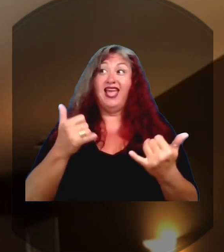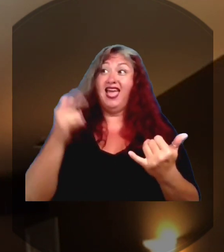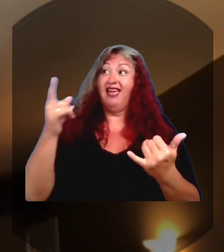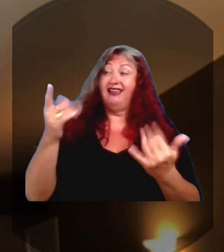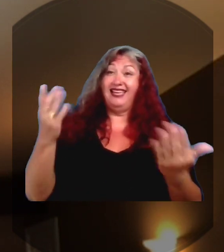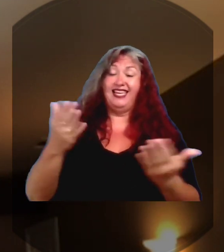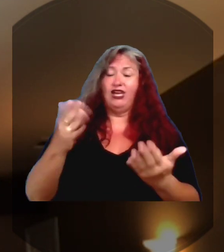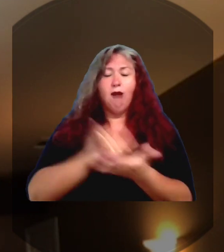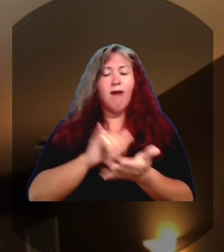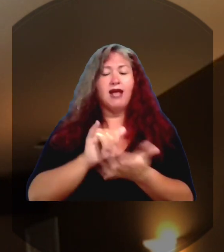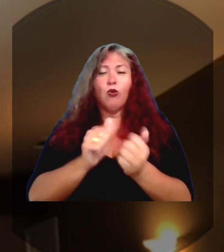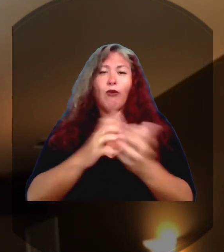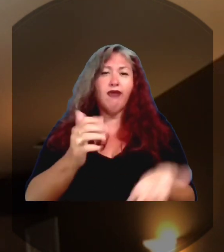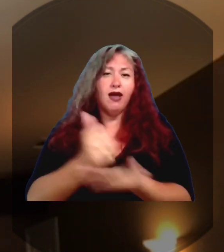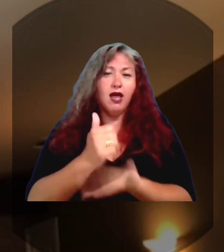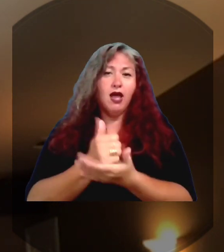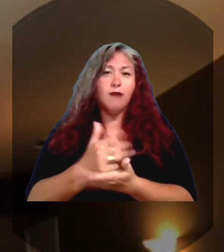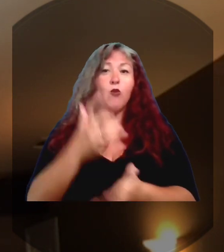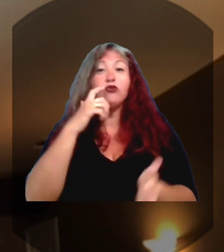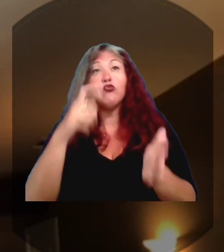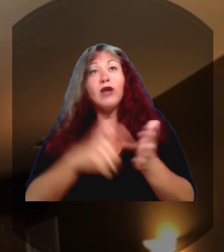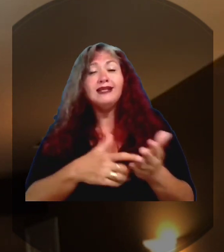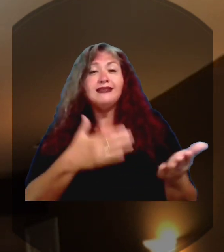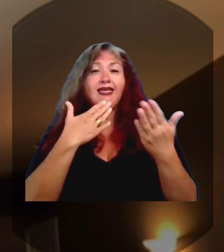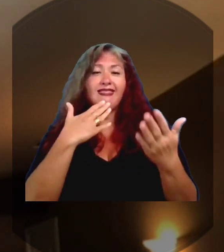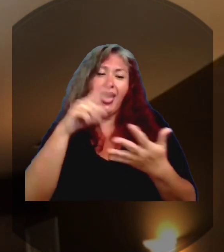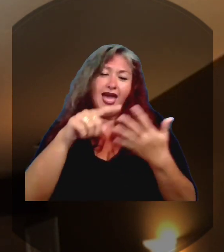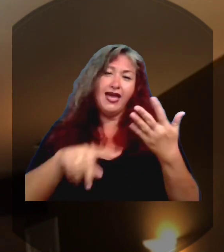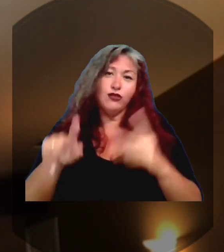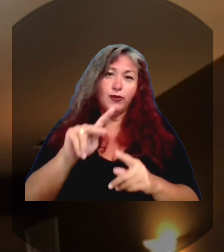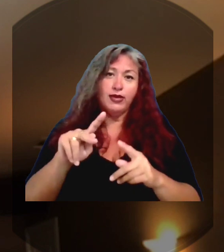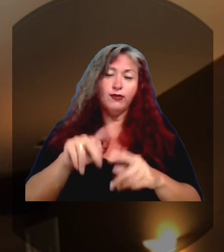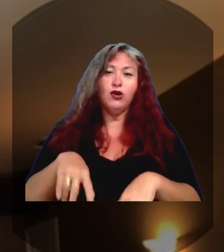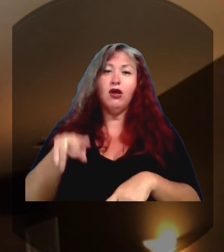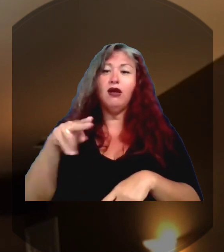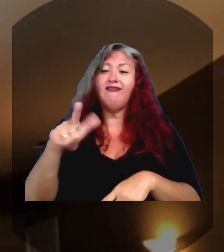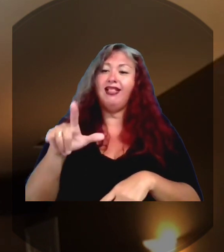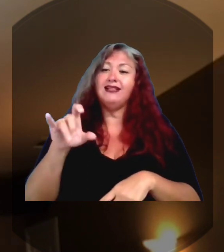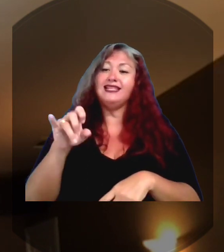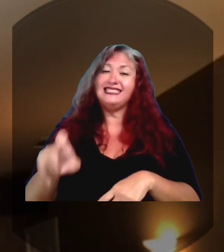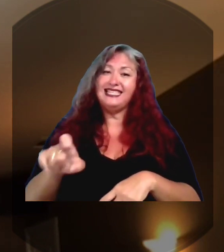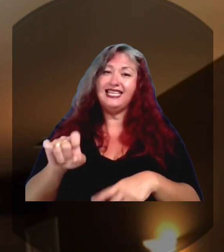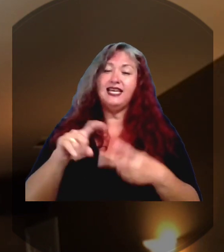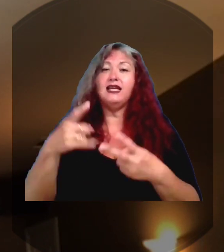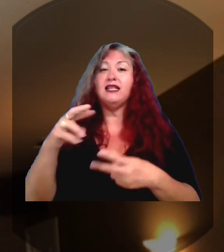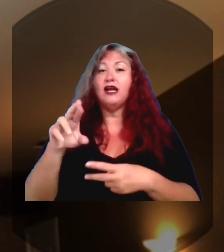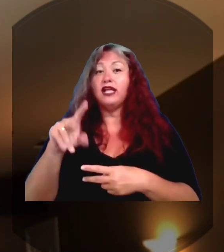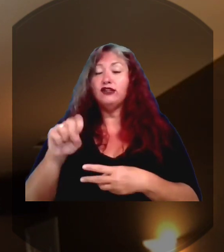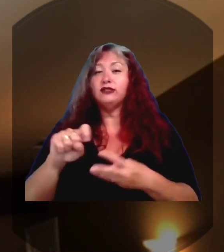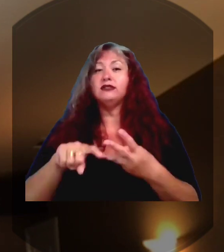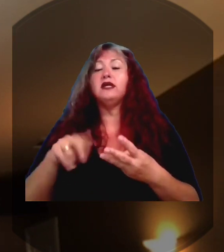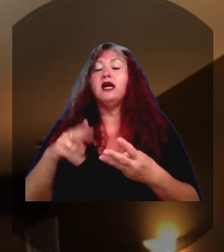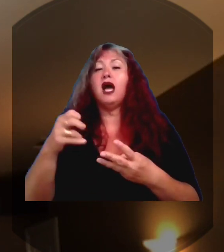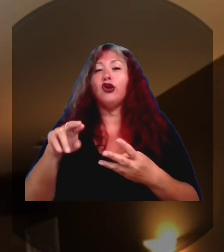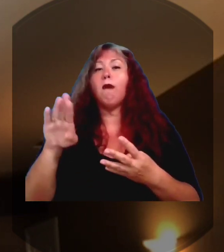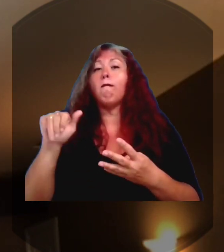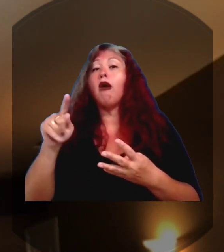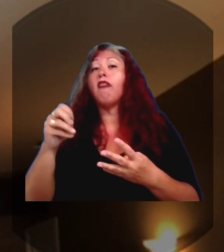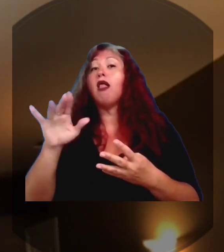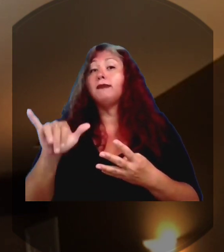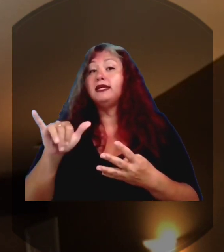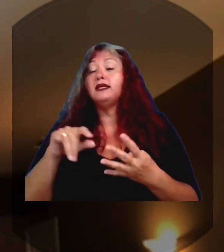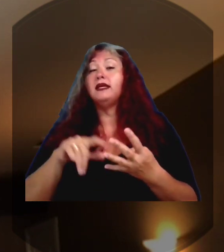Brownsville for 22 years. Dr. García has been a champion of equity, an extraordinary educator, and a